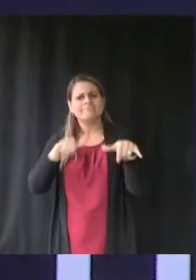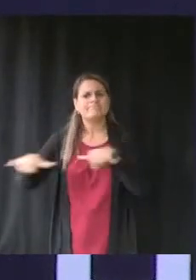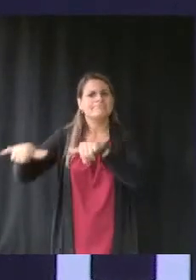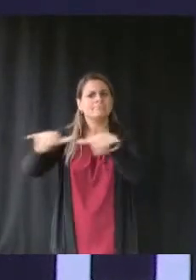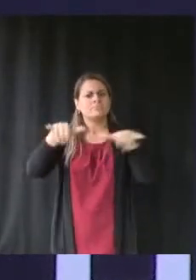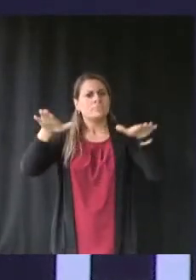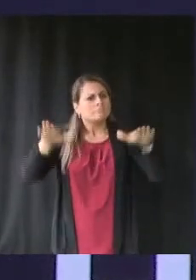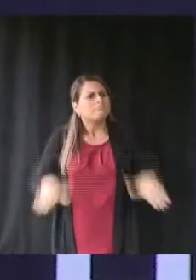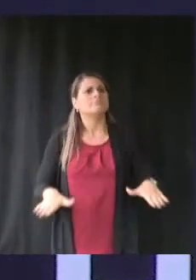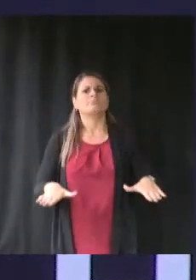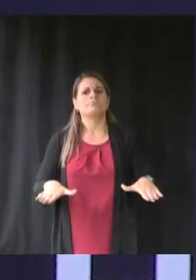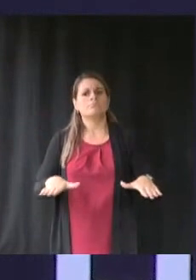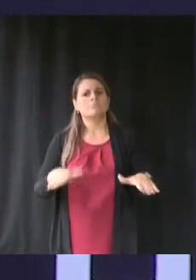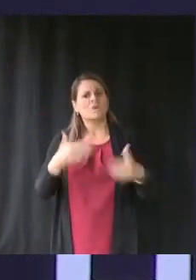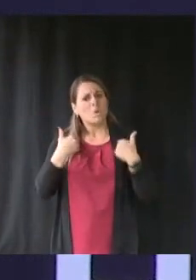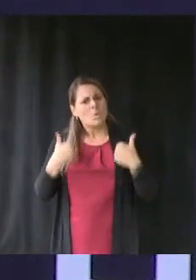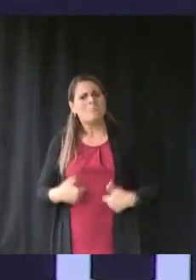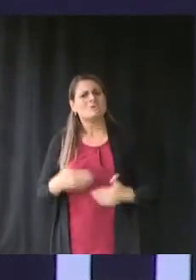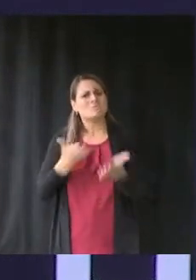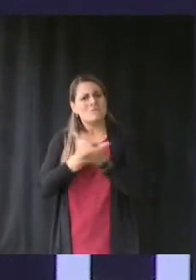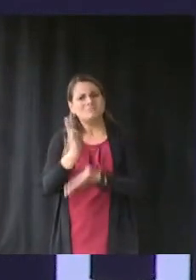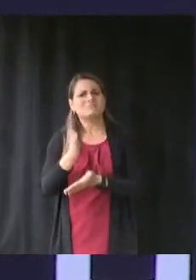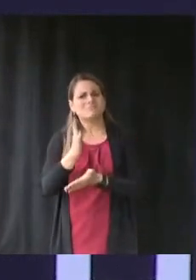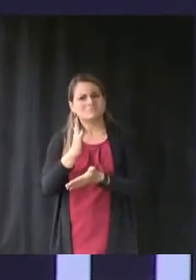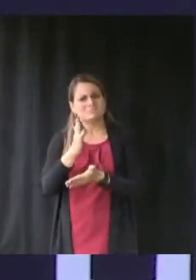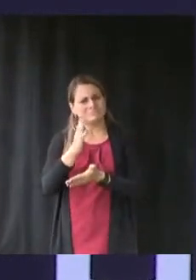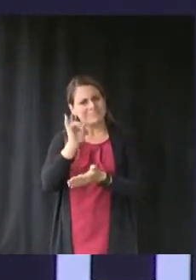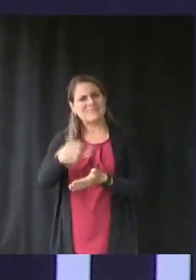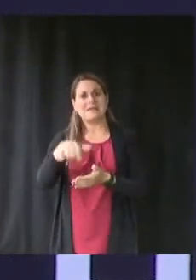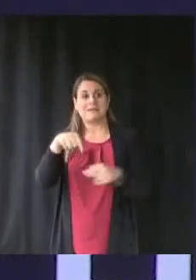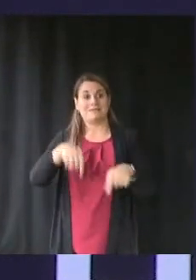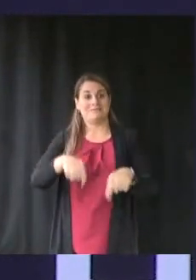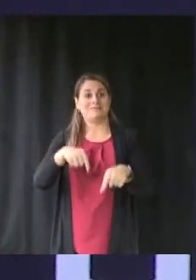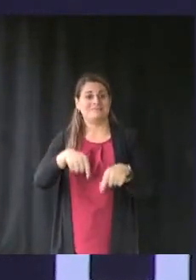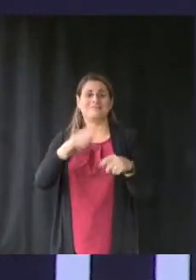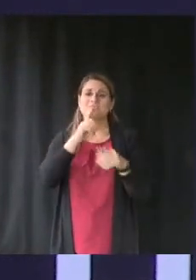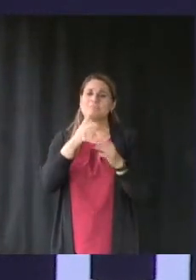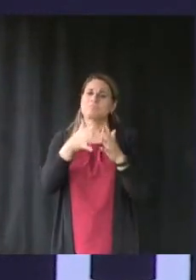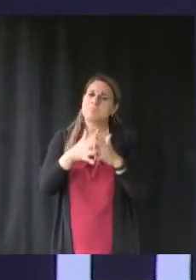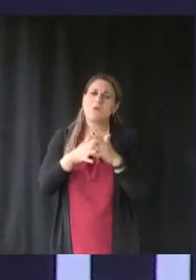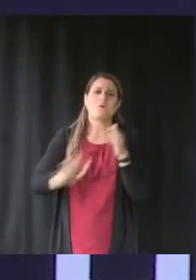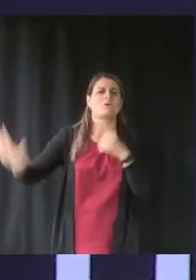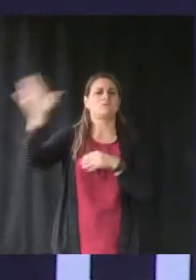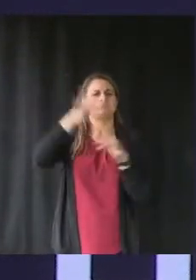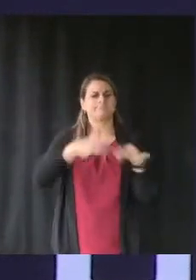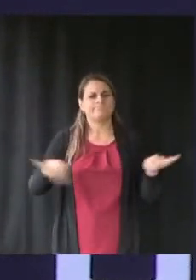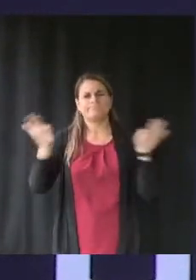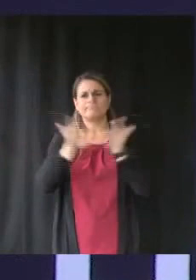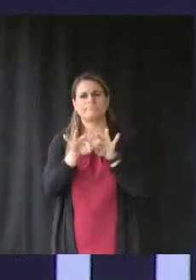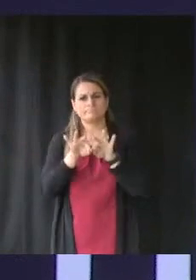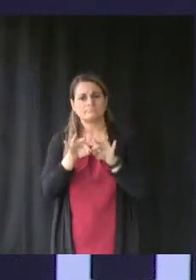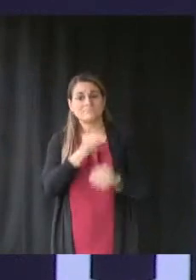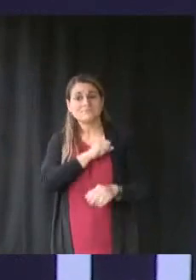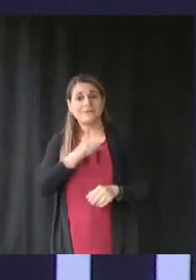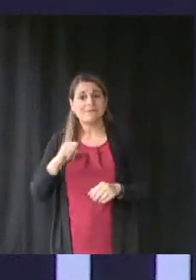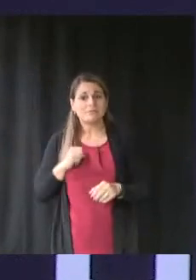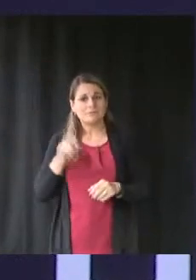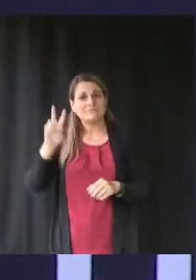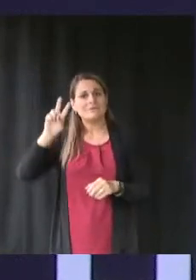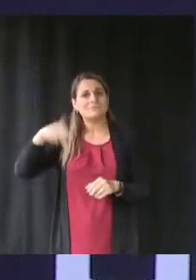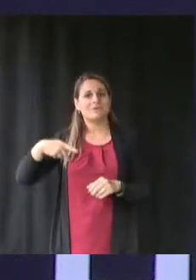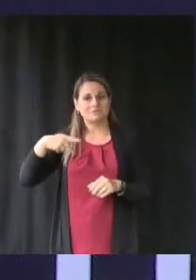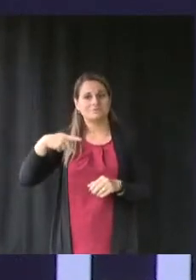America. As Senator, as Vice President, and today as our President, Joe Biden is not merely an advocate of human